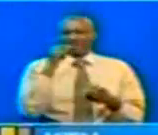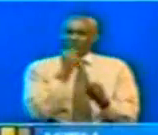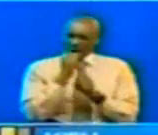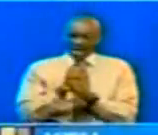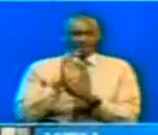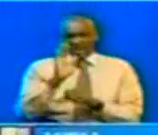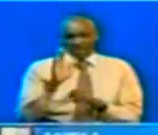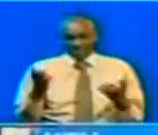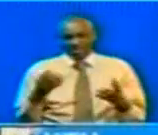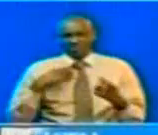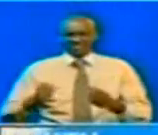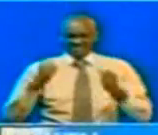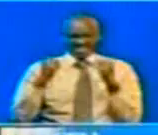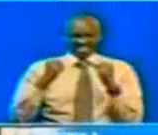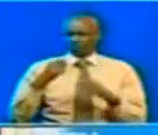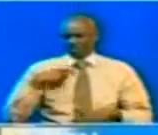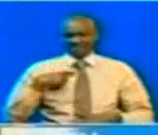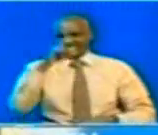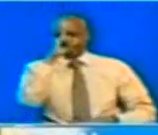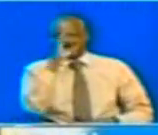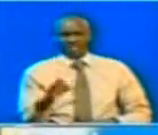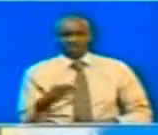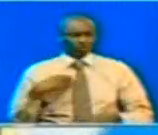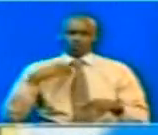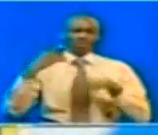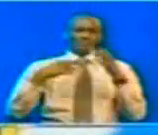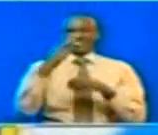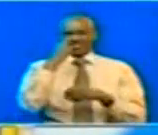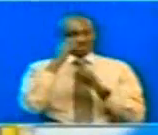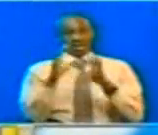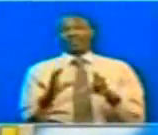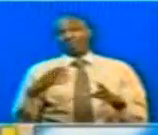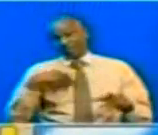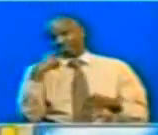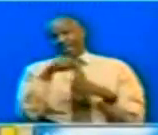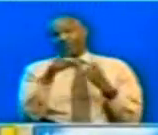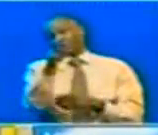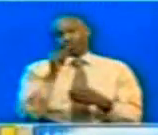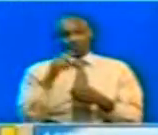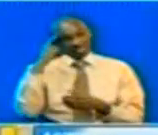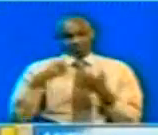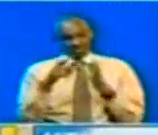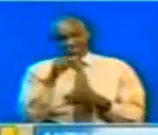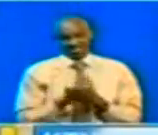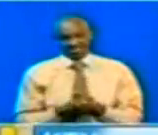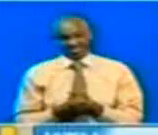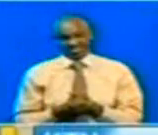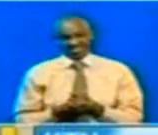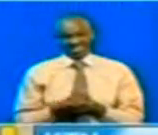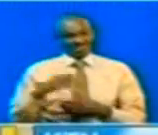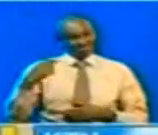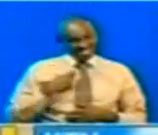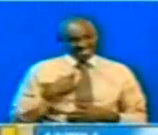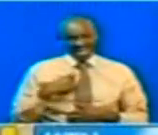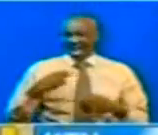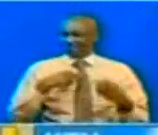duties. You are tough. You are no nonsense. What's your response when you hear a lot of these descriptions of yourself in this way? I don't